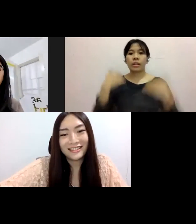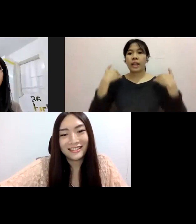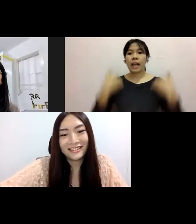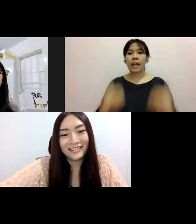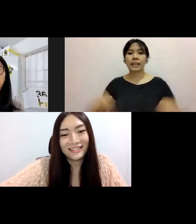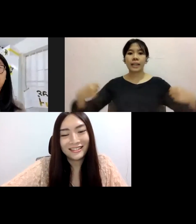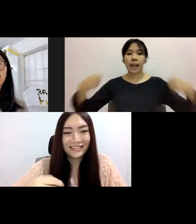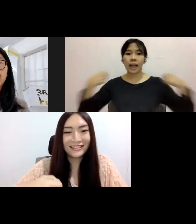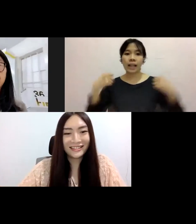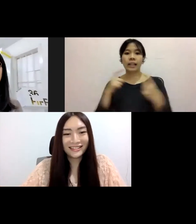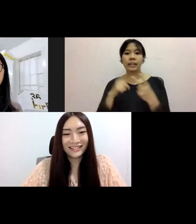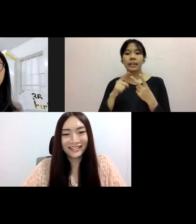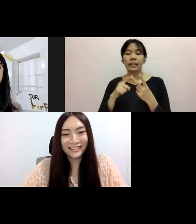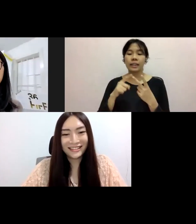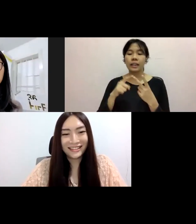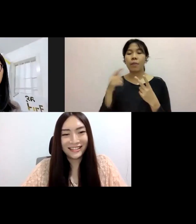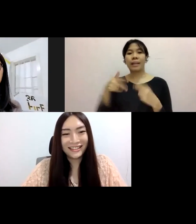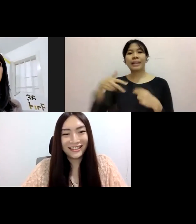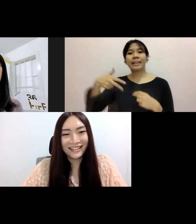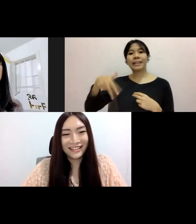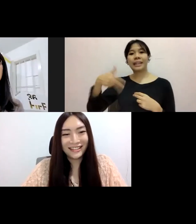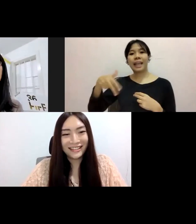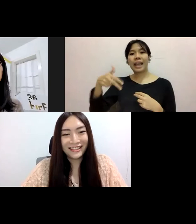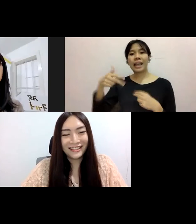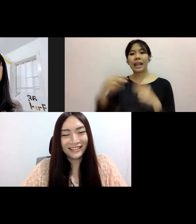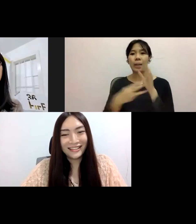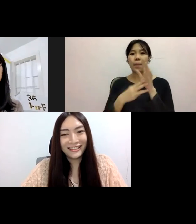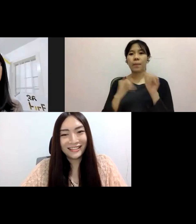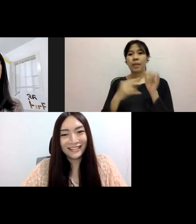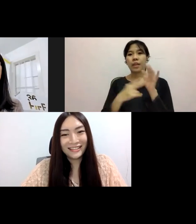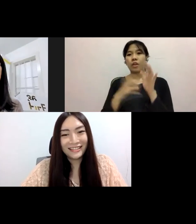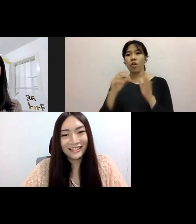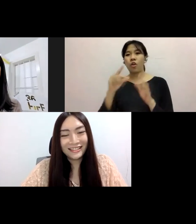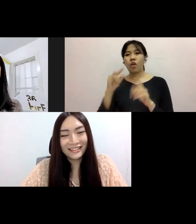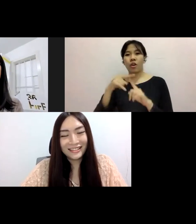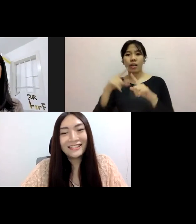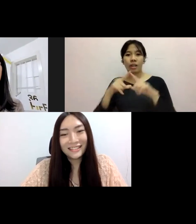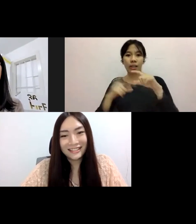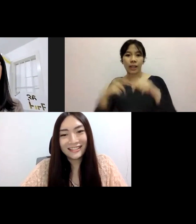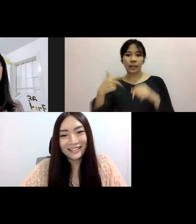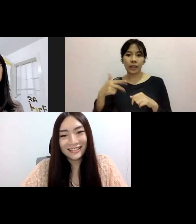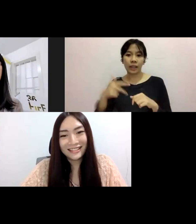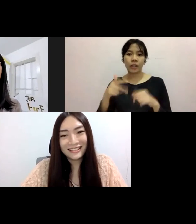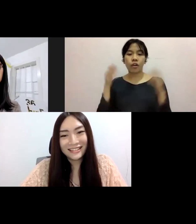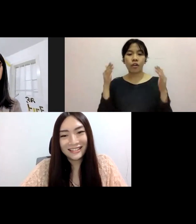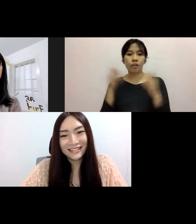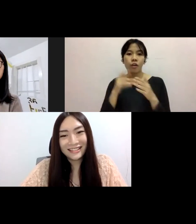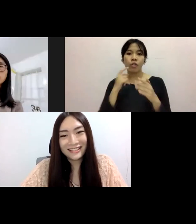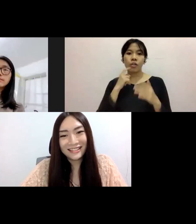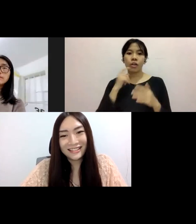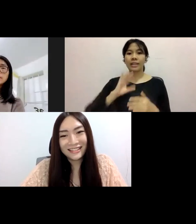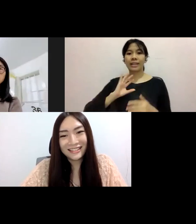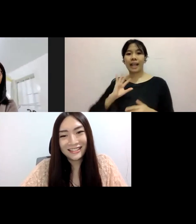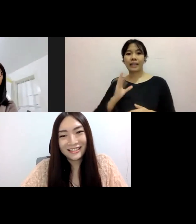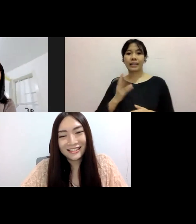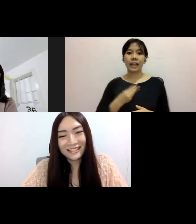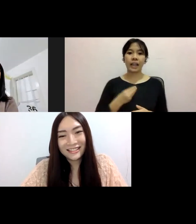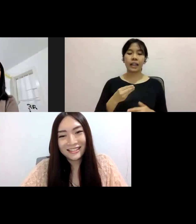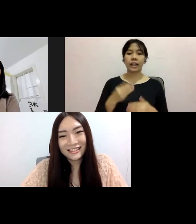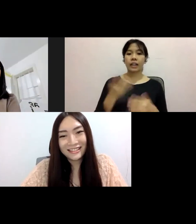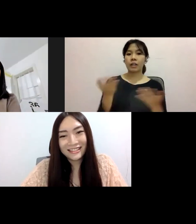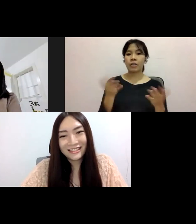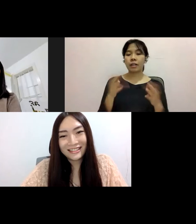gender minorities in Indonesia. Being the first openly transgender woman working in the country's medical system,